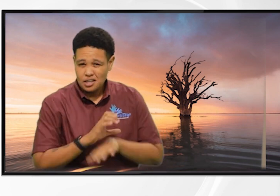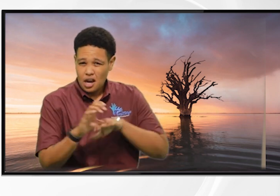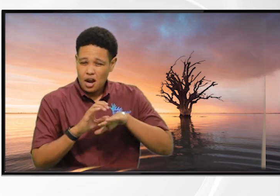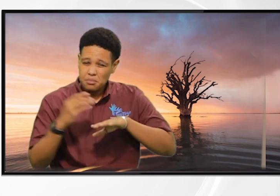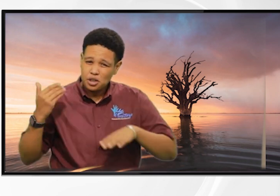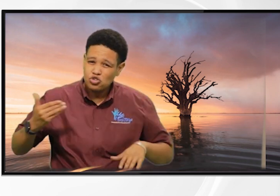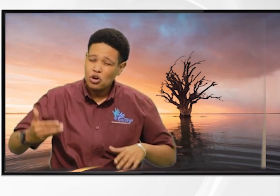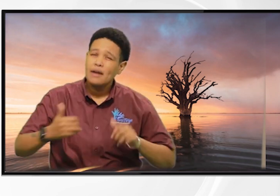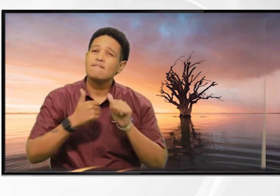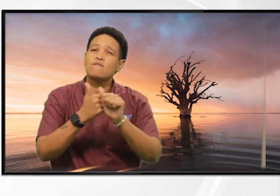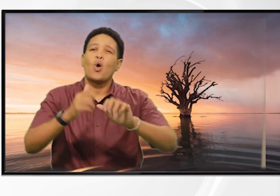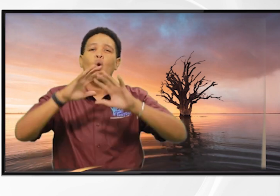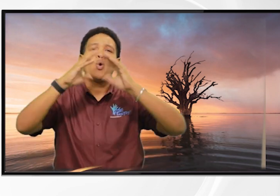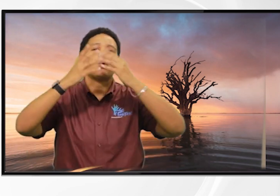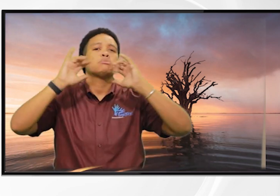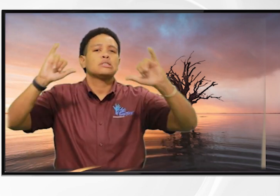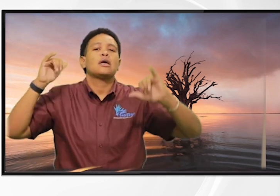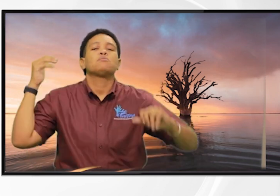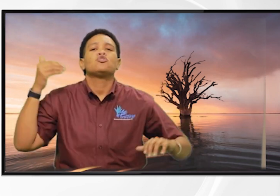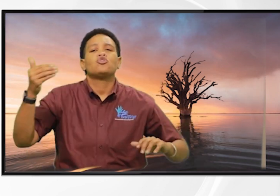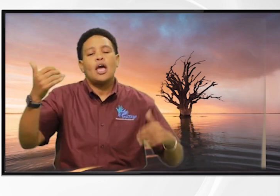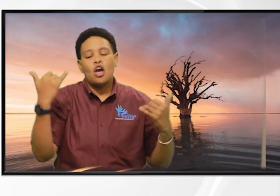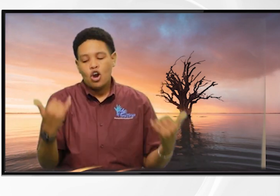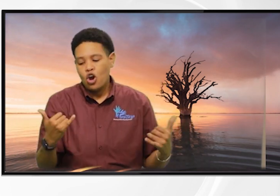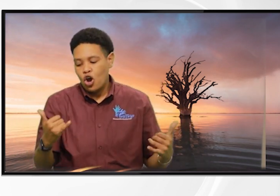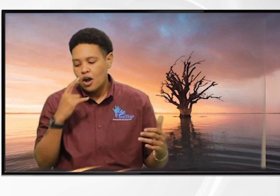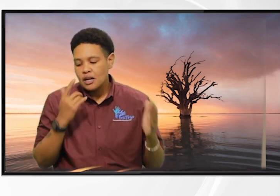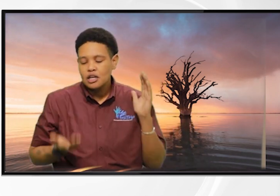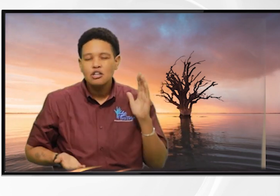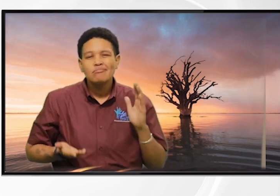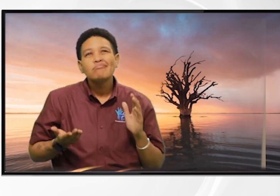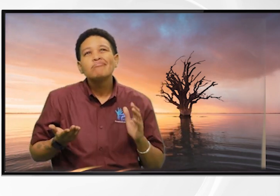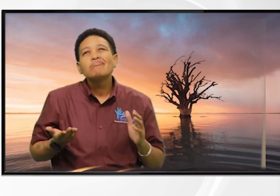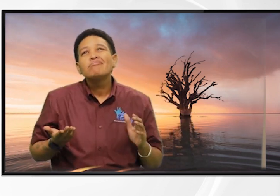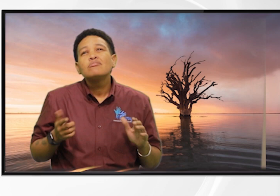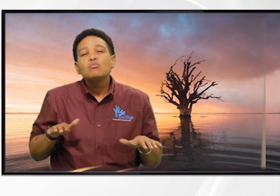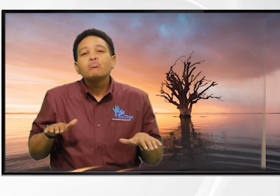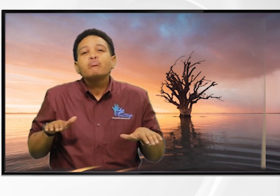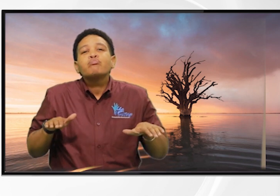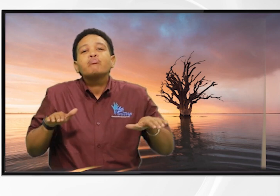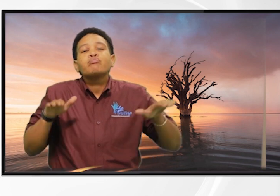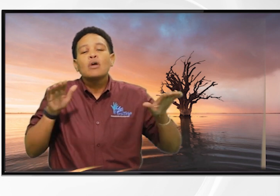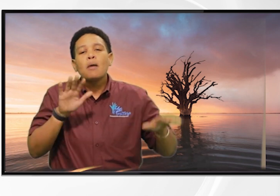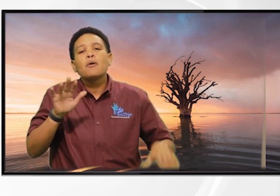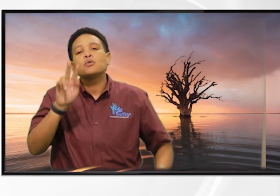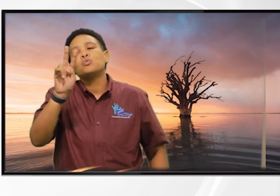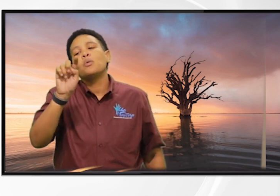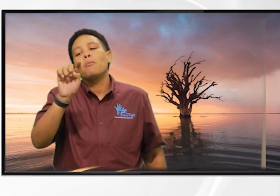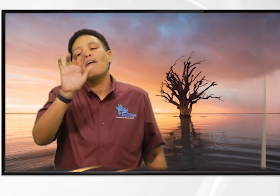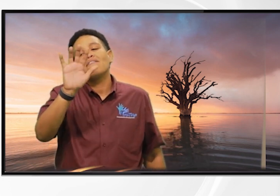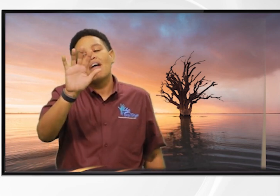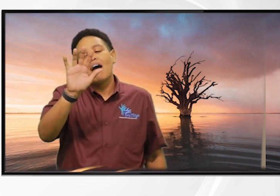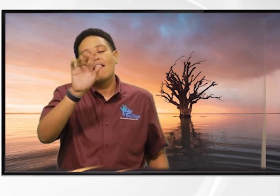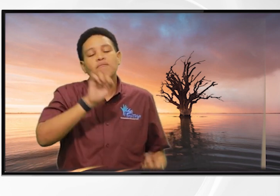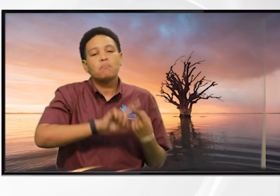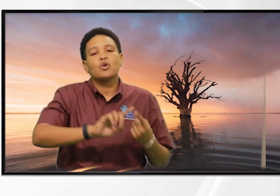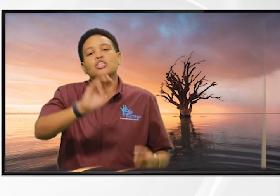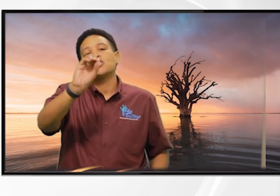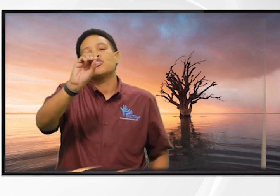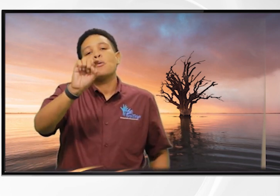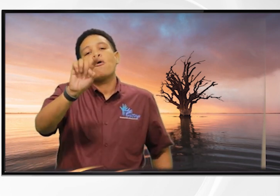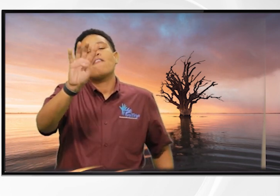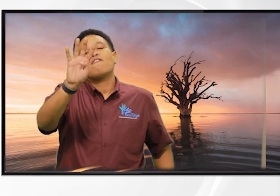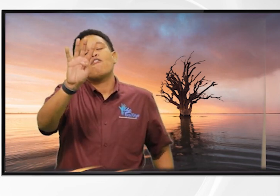global trends and are currently rising at approximately 2.5 plus